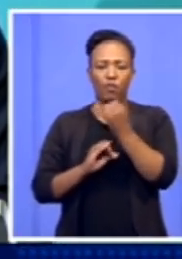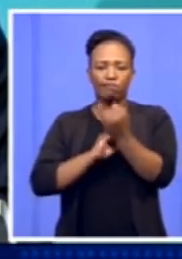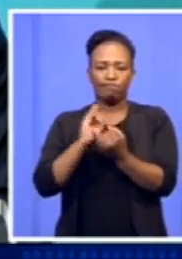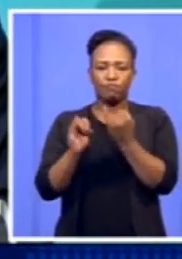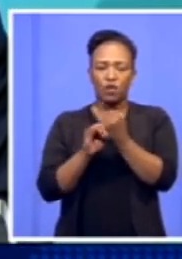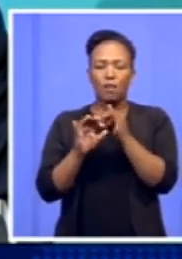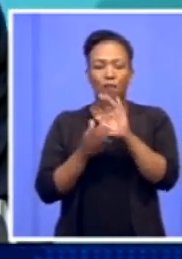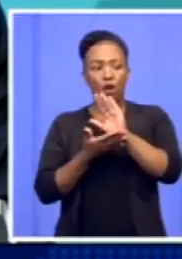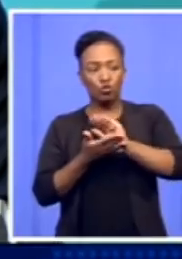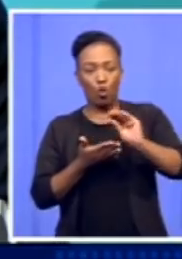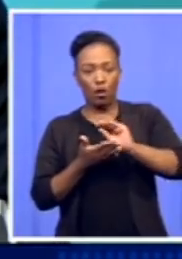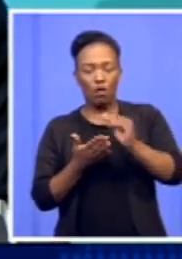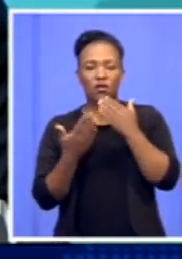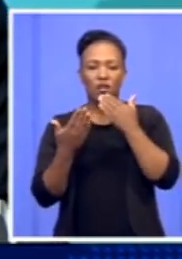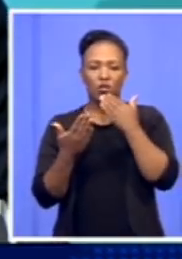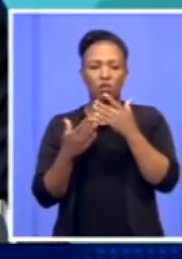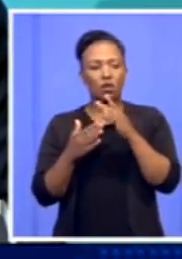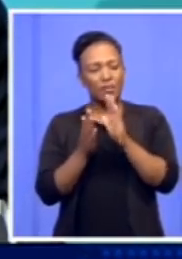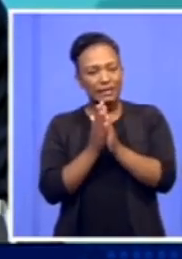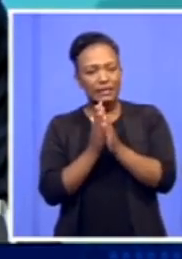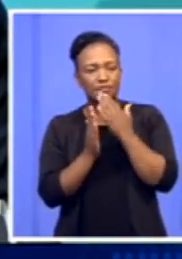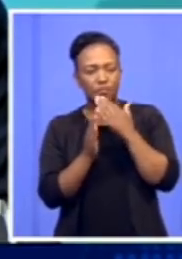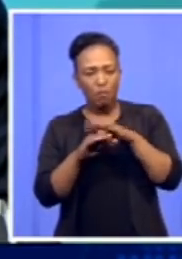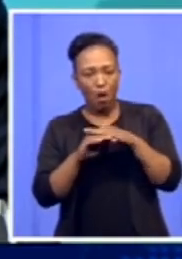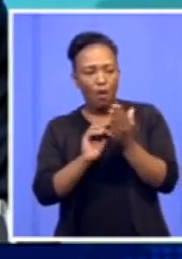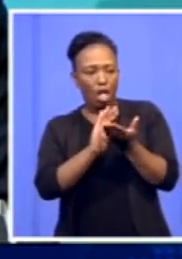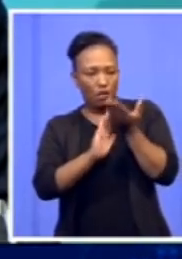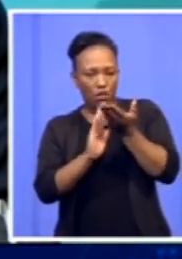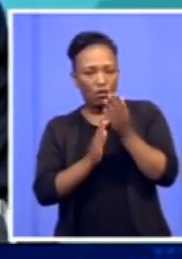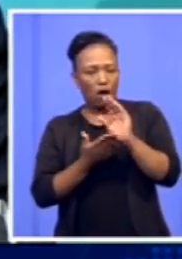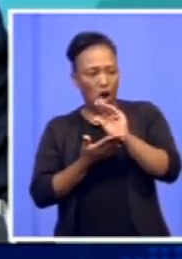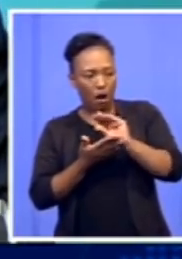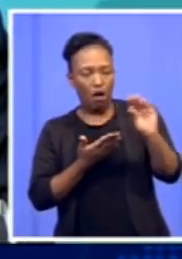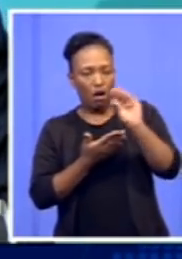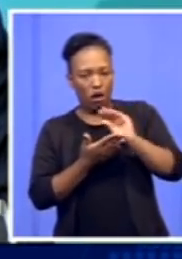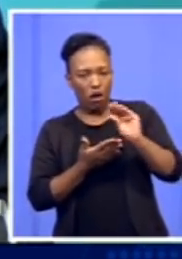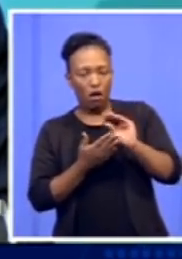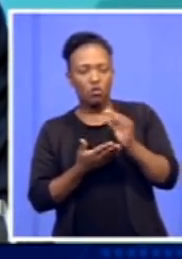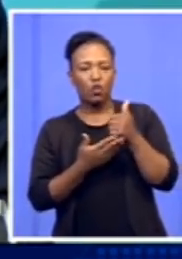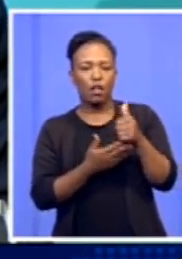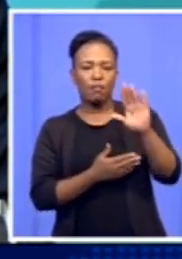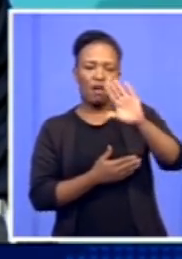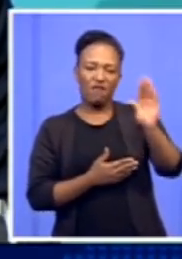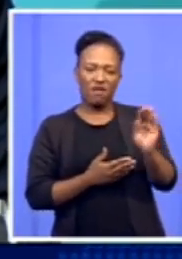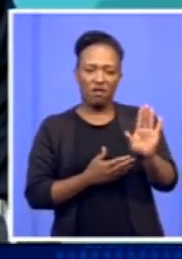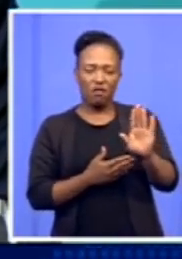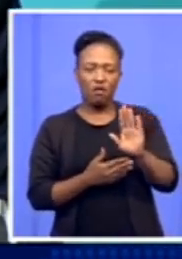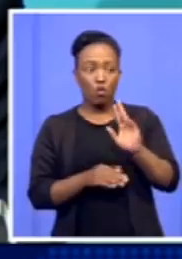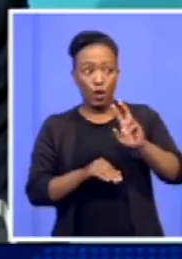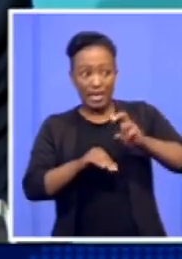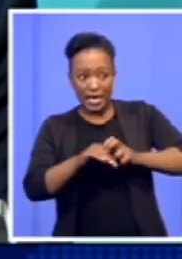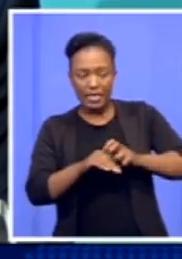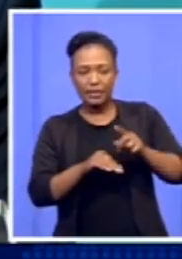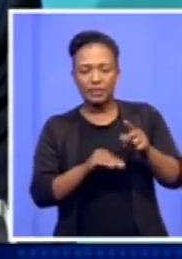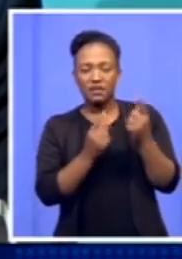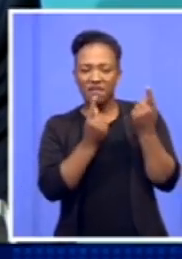efforts even further to assist African countries who need it, who need financial support, so that we